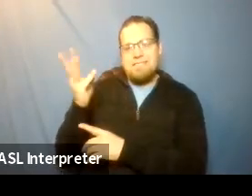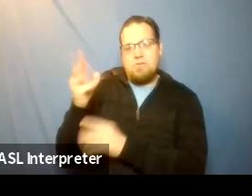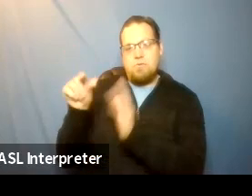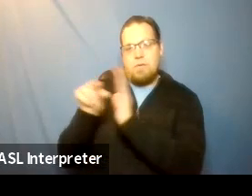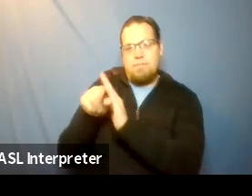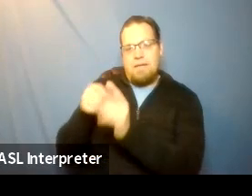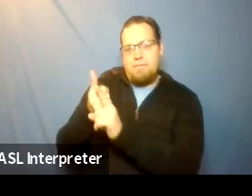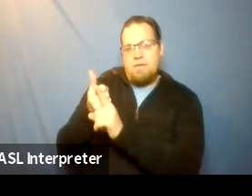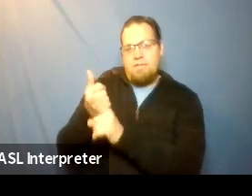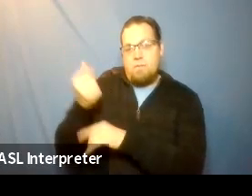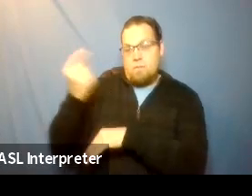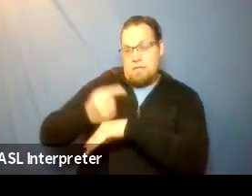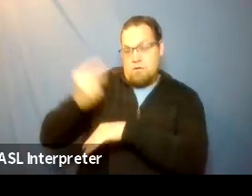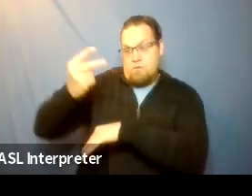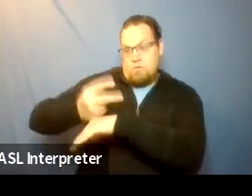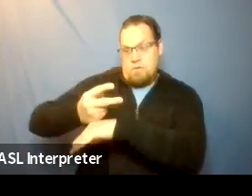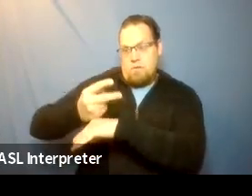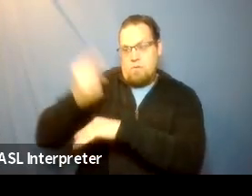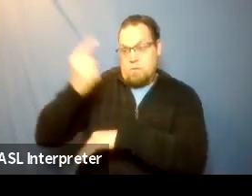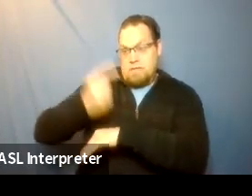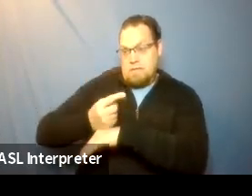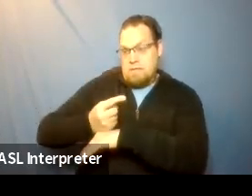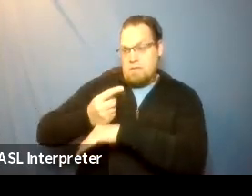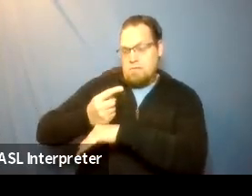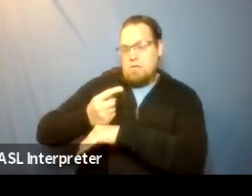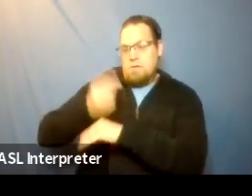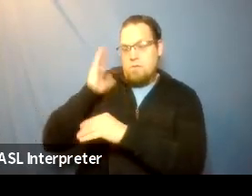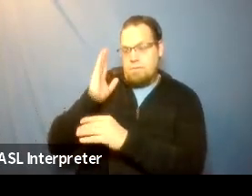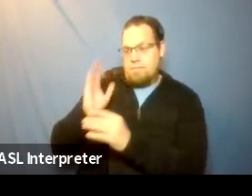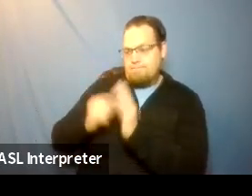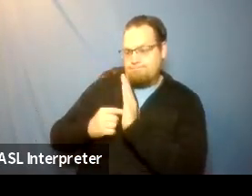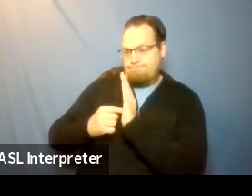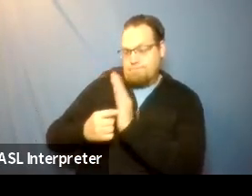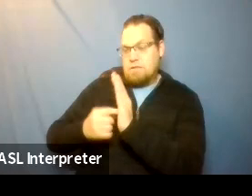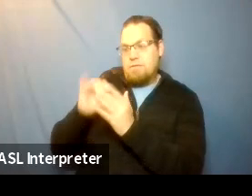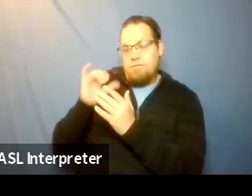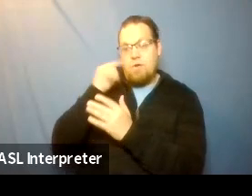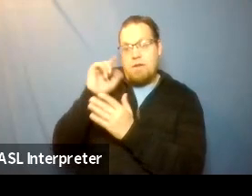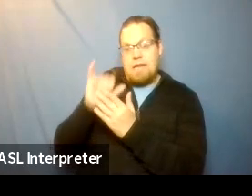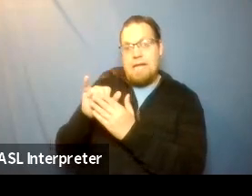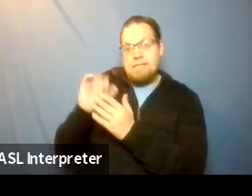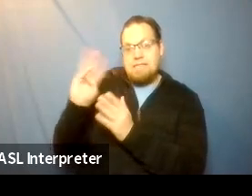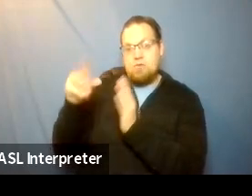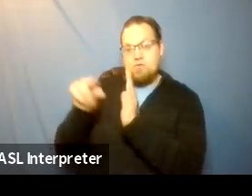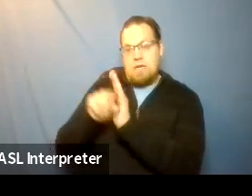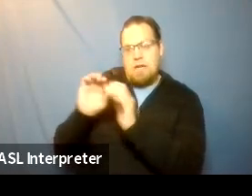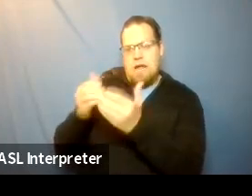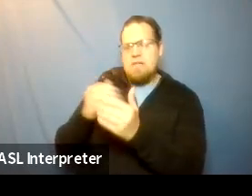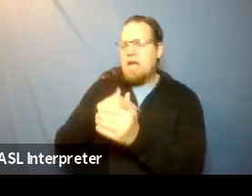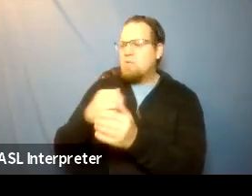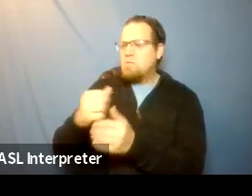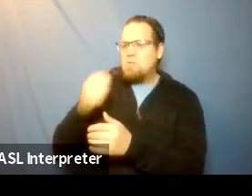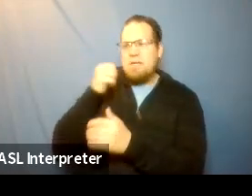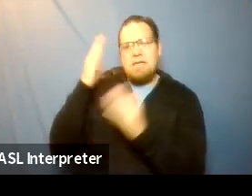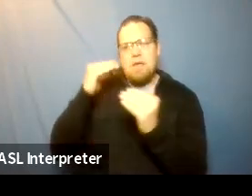days. So 1 day each, just devoted to that half of the 6th grade class. And honestly, I wouldn't expect a lot of